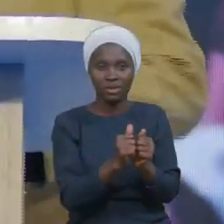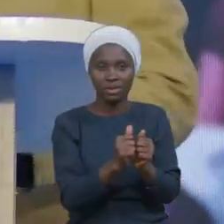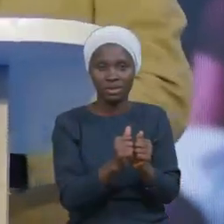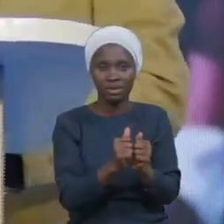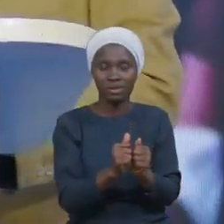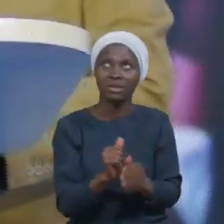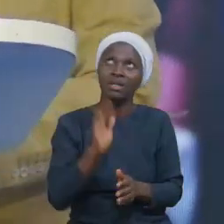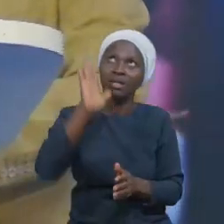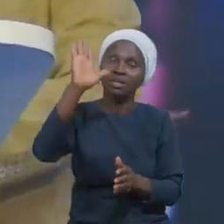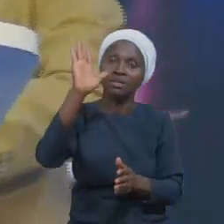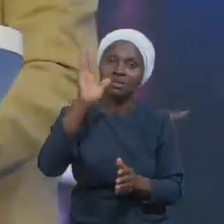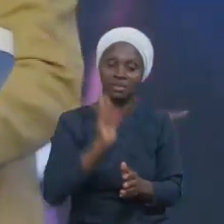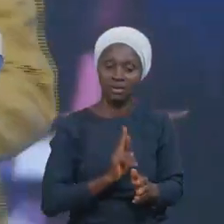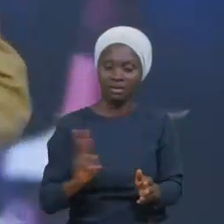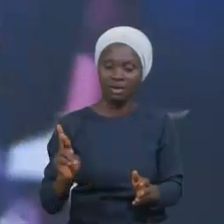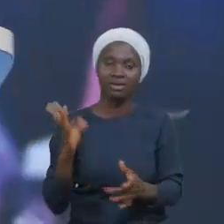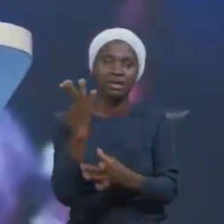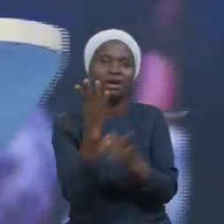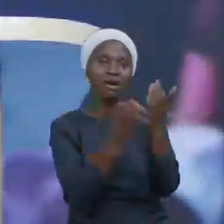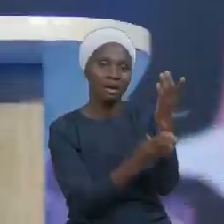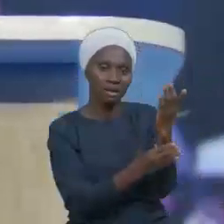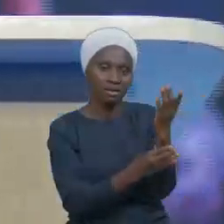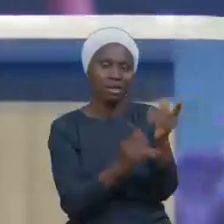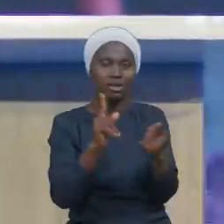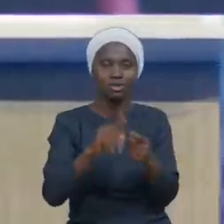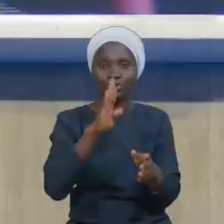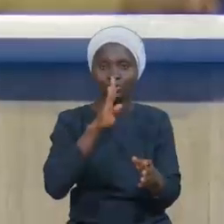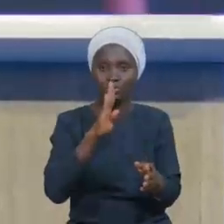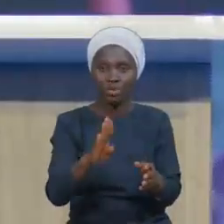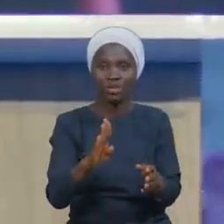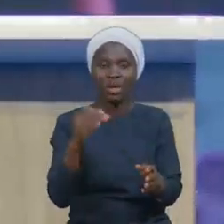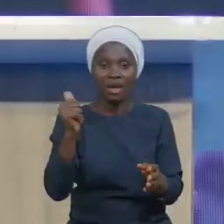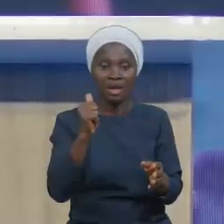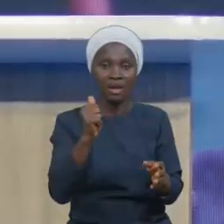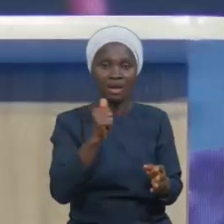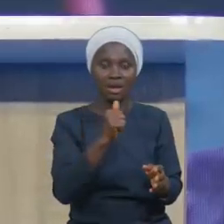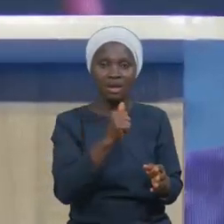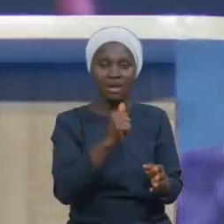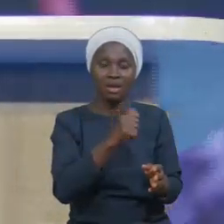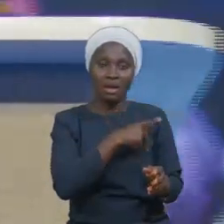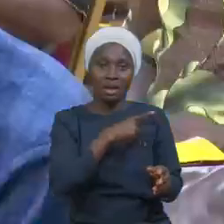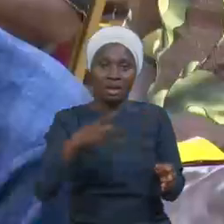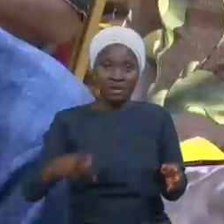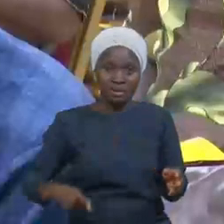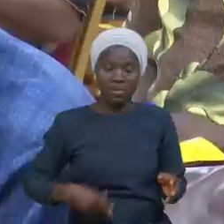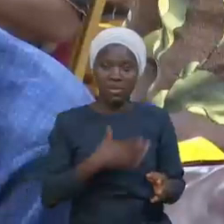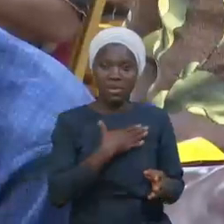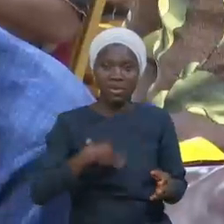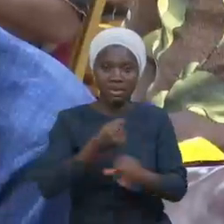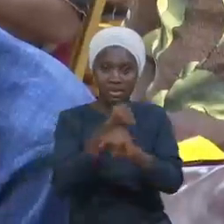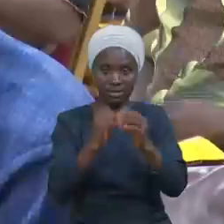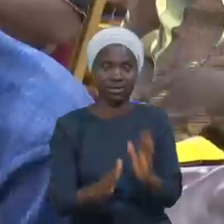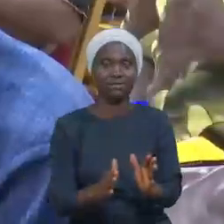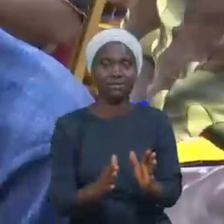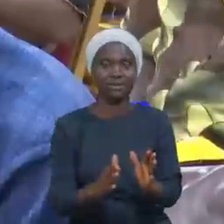right hand. With his right hand to be a prince and a Savior. Look at this. For